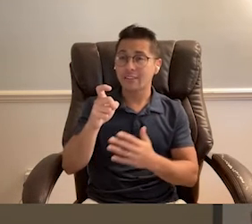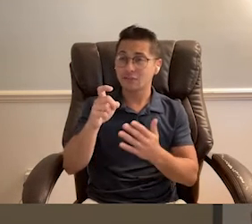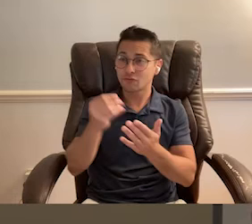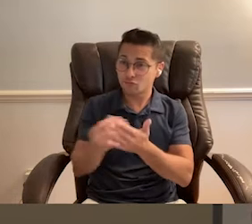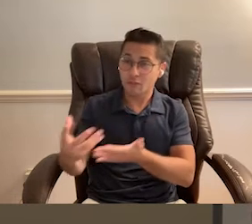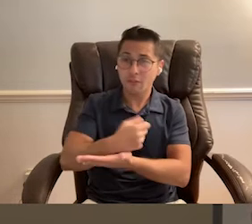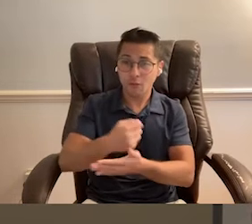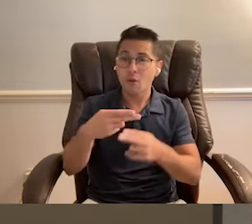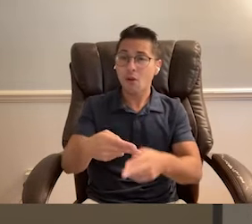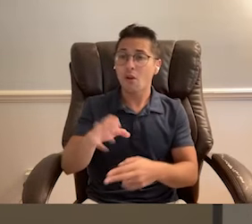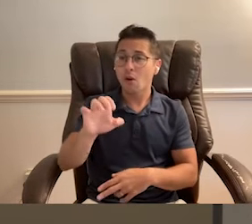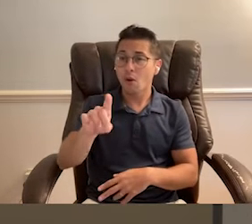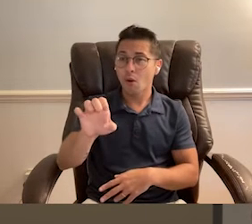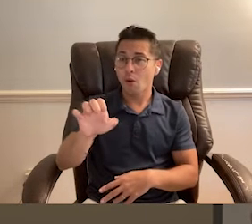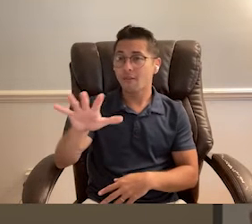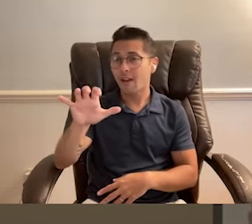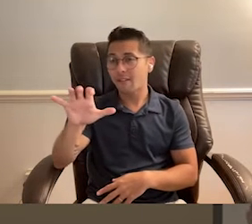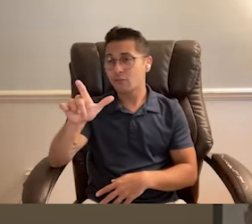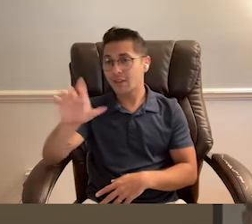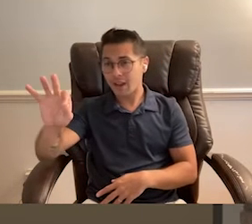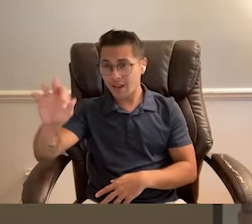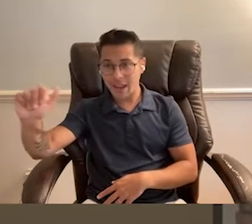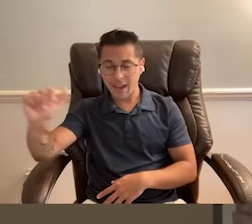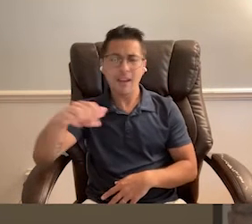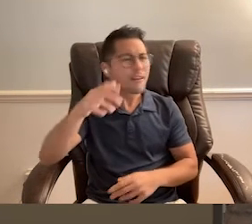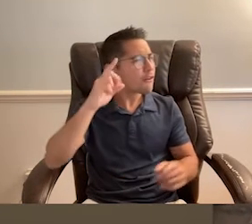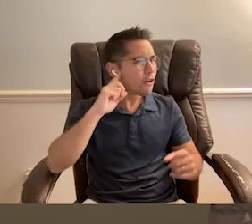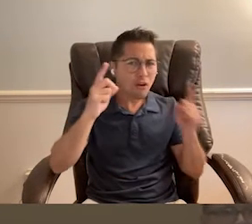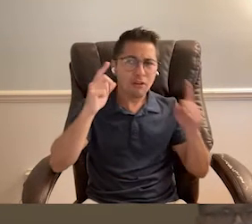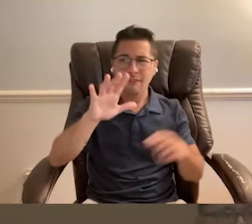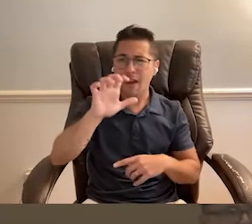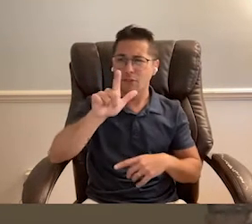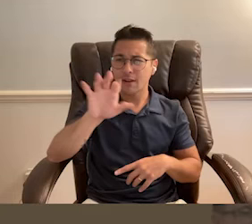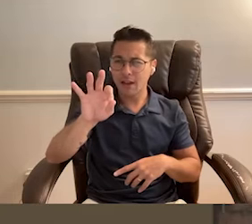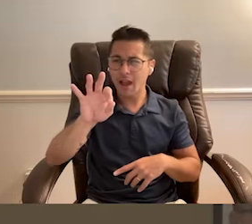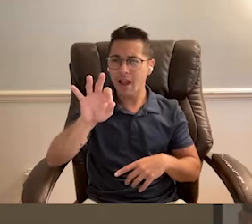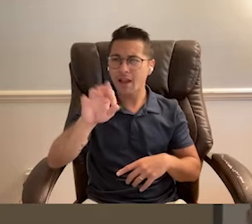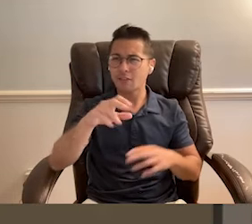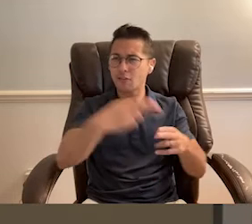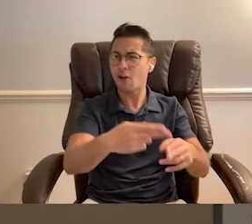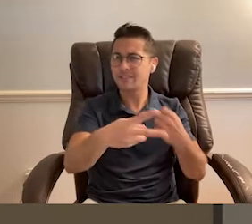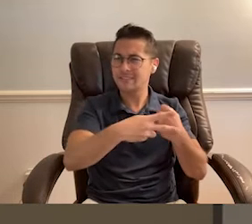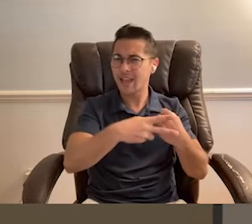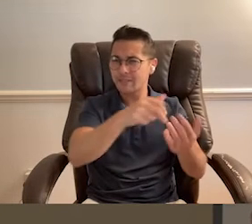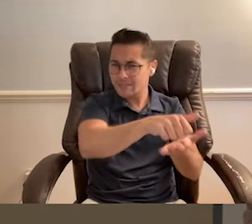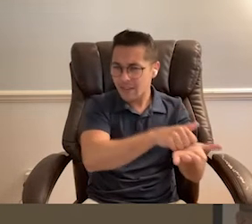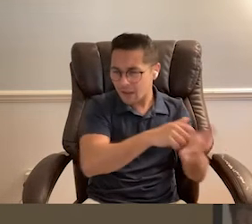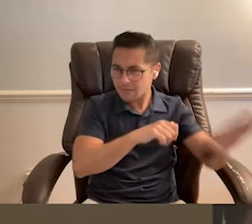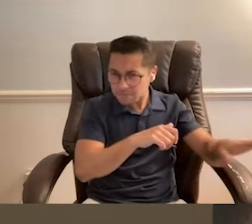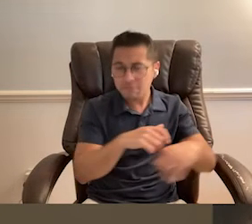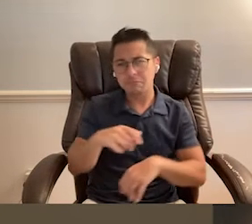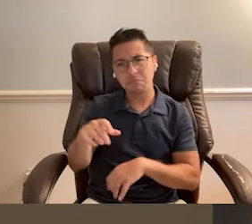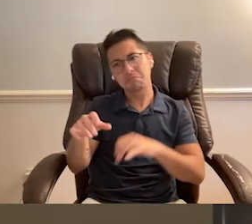similar to 529. Anybody heard of 529 accounts? College savings accounts? So they're like, hey, you know, they're kind of the same thing,